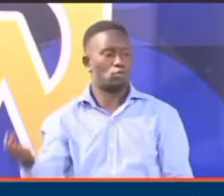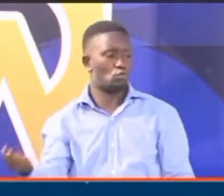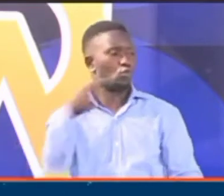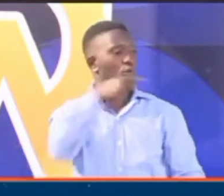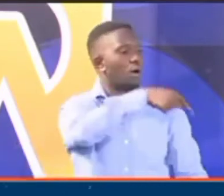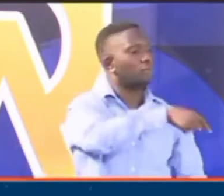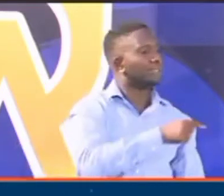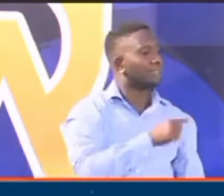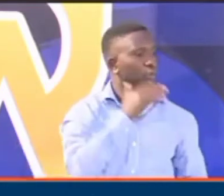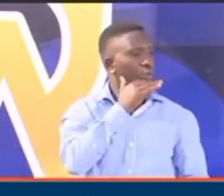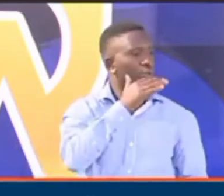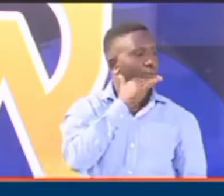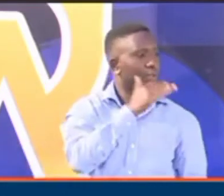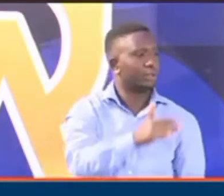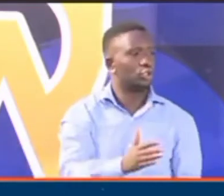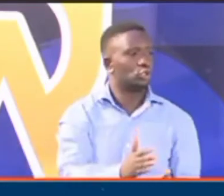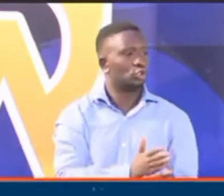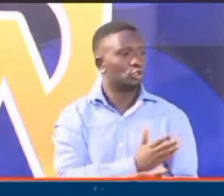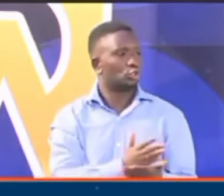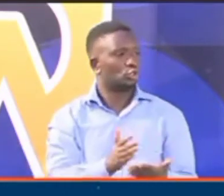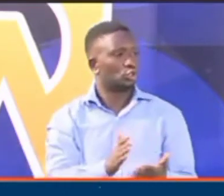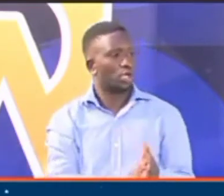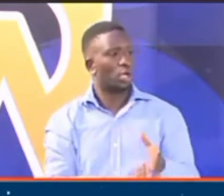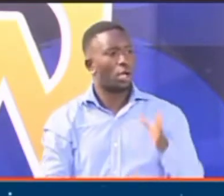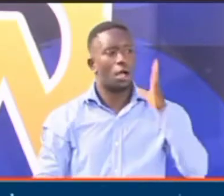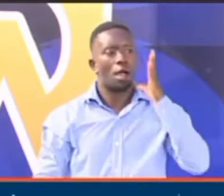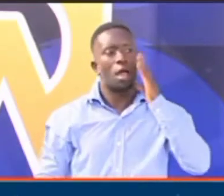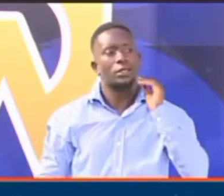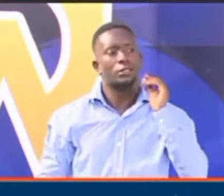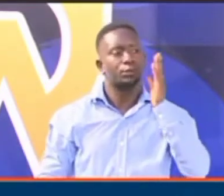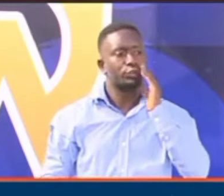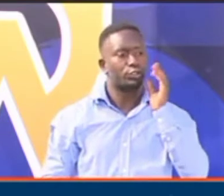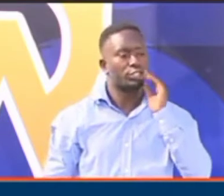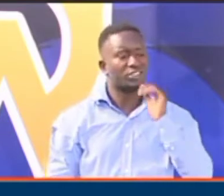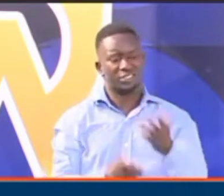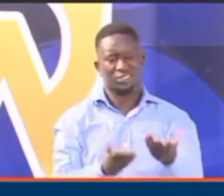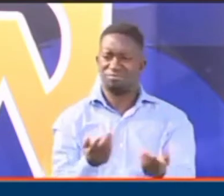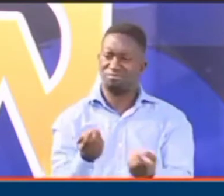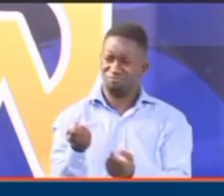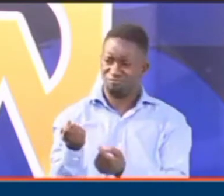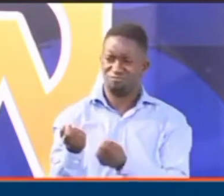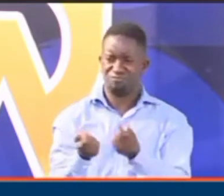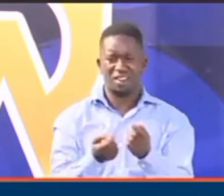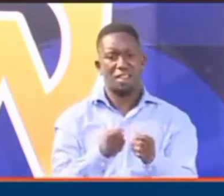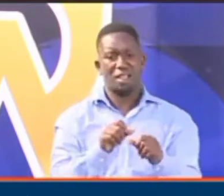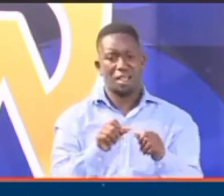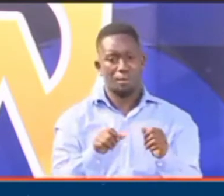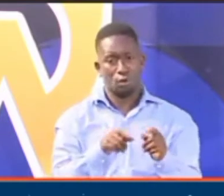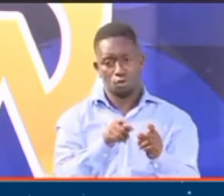to share experience, just a little bit of, you know, speak on your behalf.